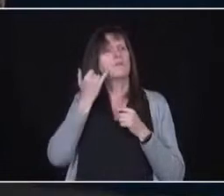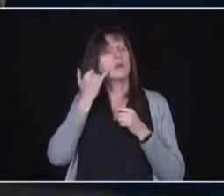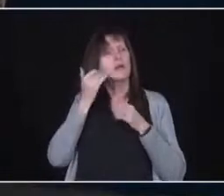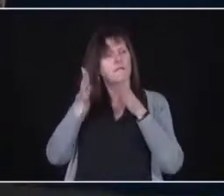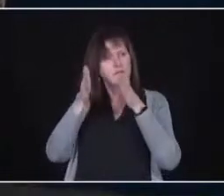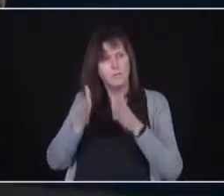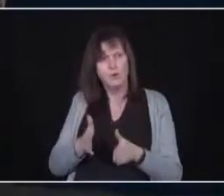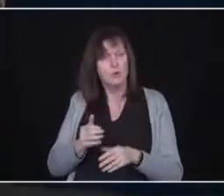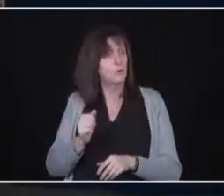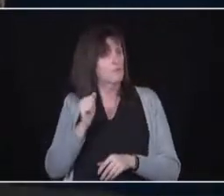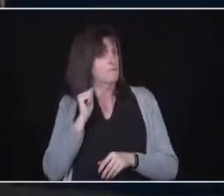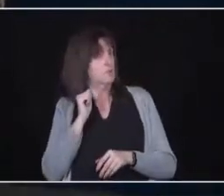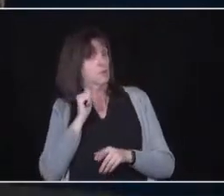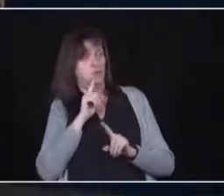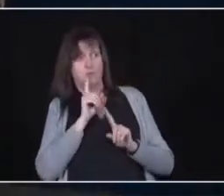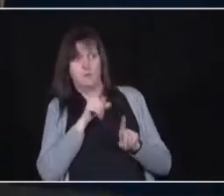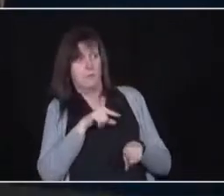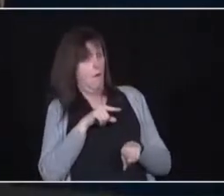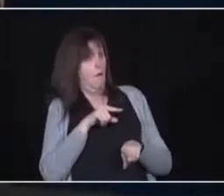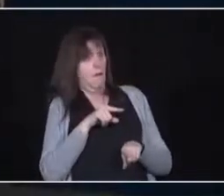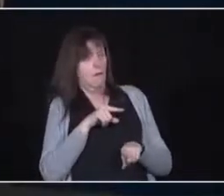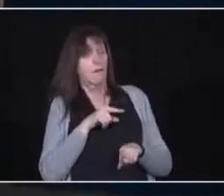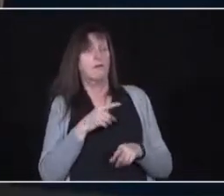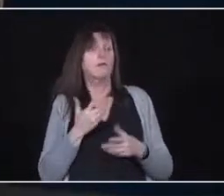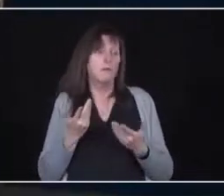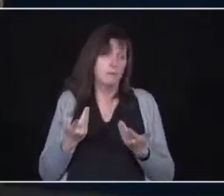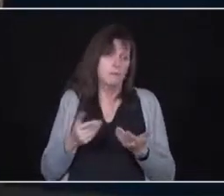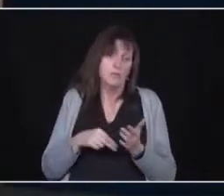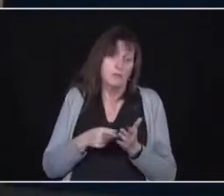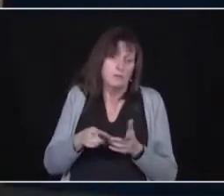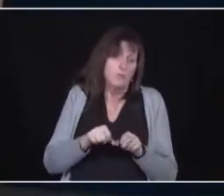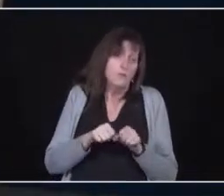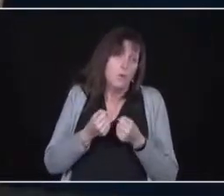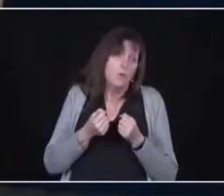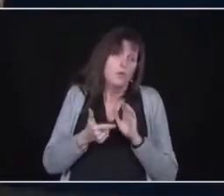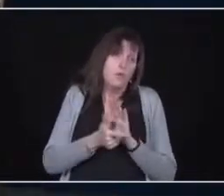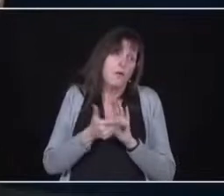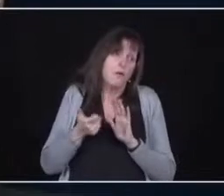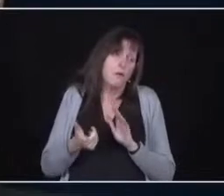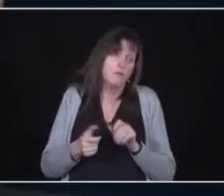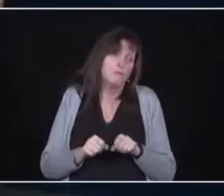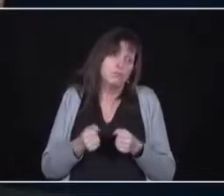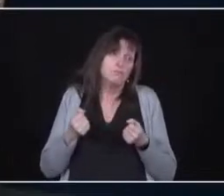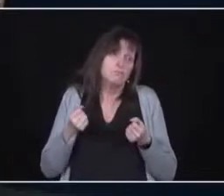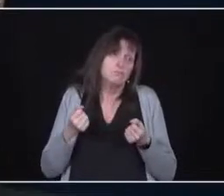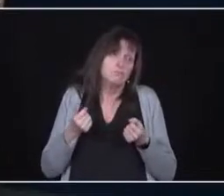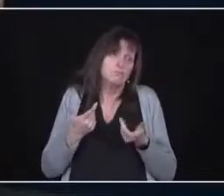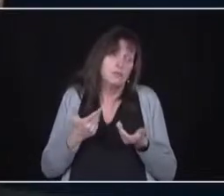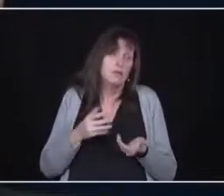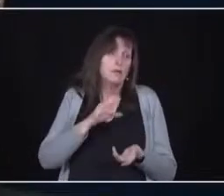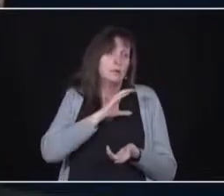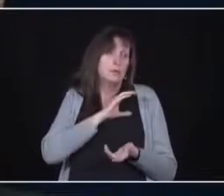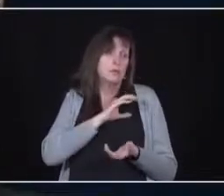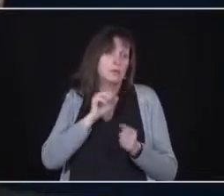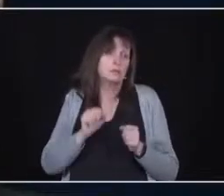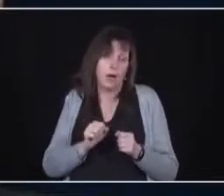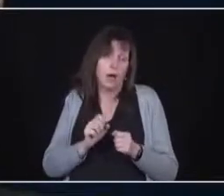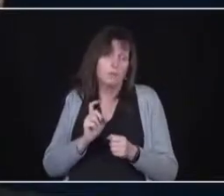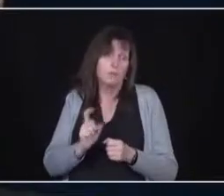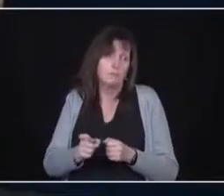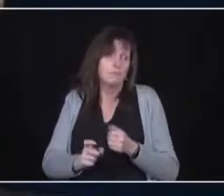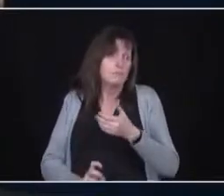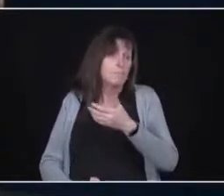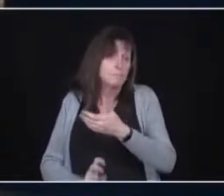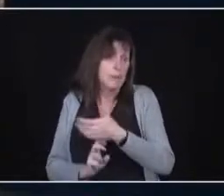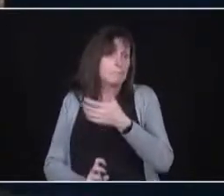to comply, then you are breaking the law. And there is an option for the police officer to issue a ticket. Thank you. Follow